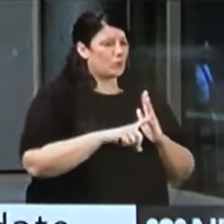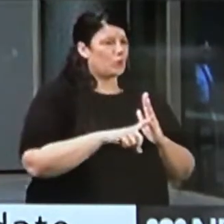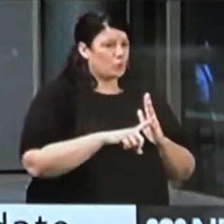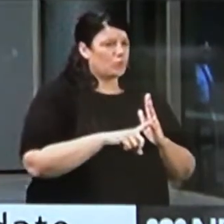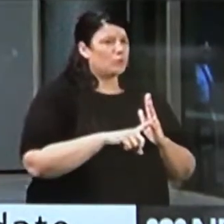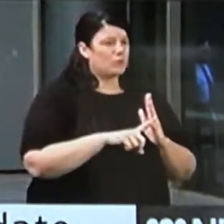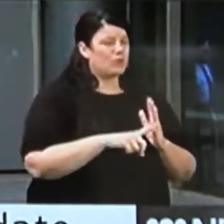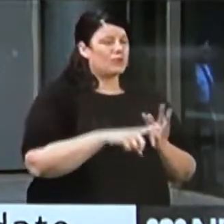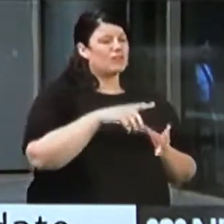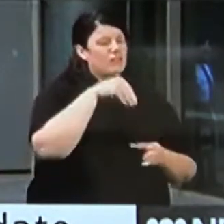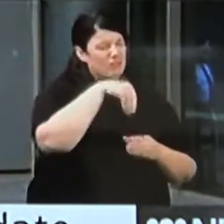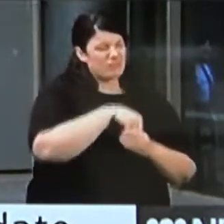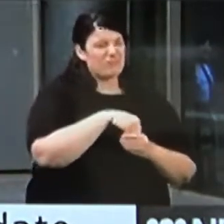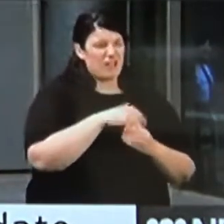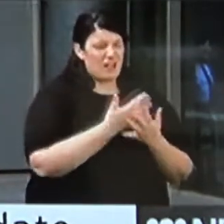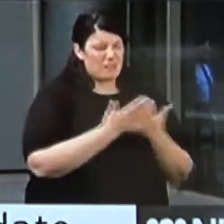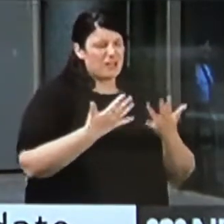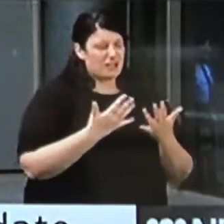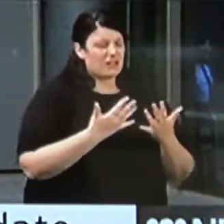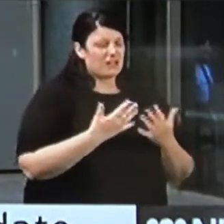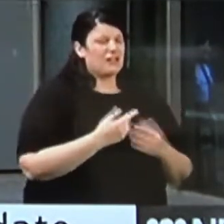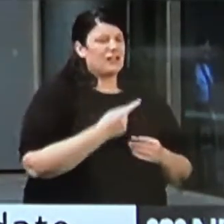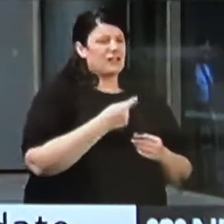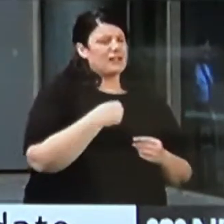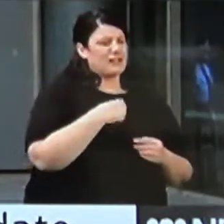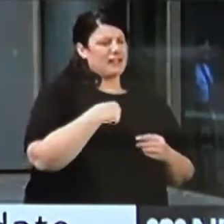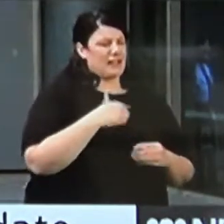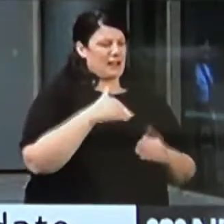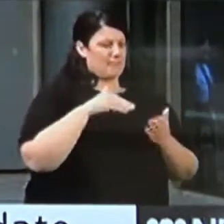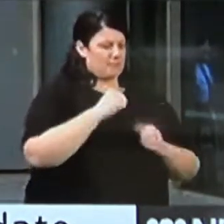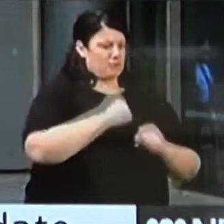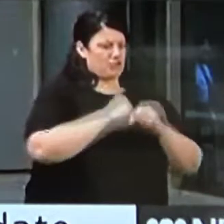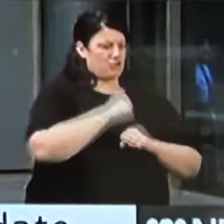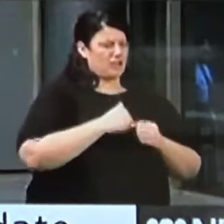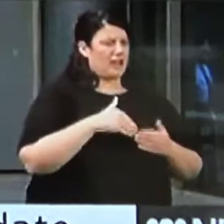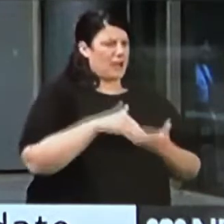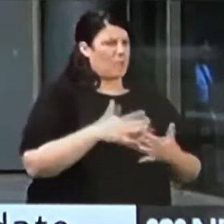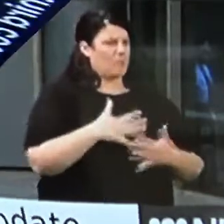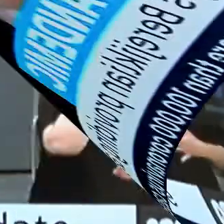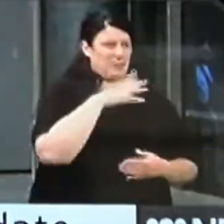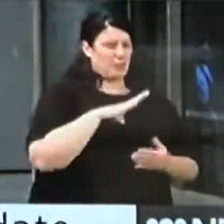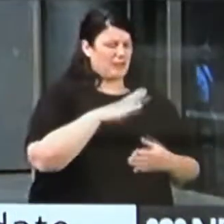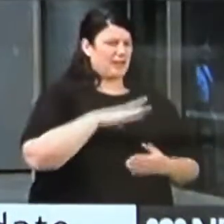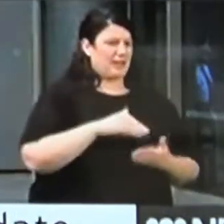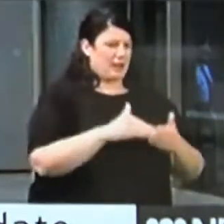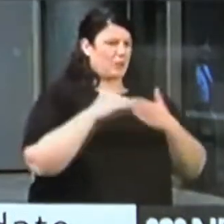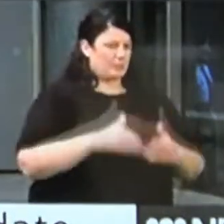as of last night, including 20 who require ventilators at this stage. Thank you very much.